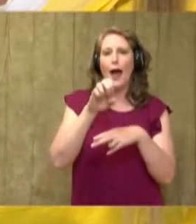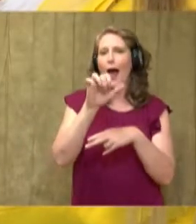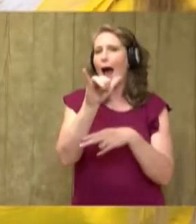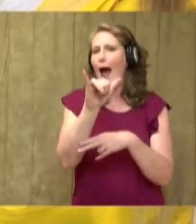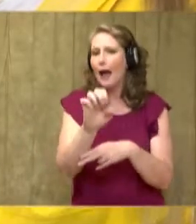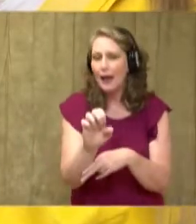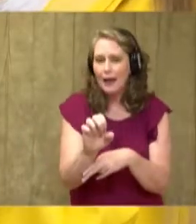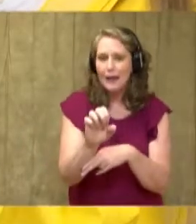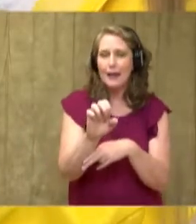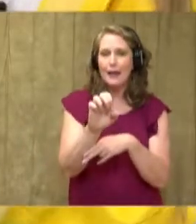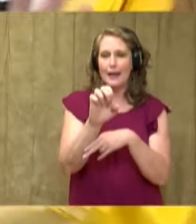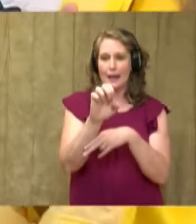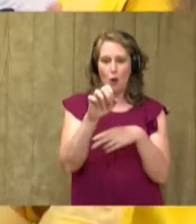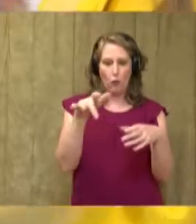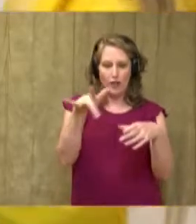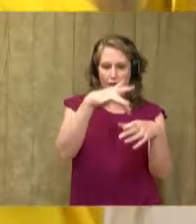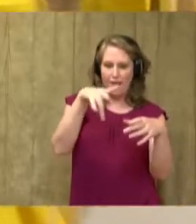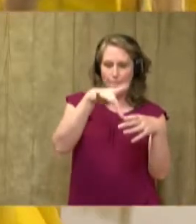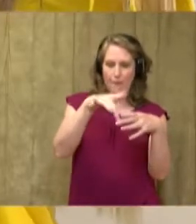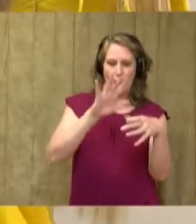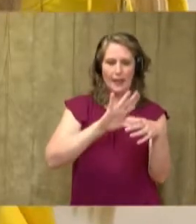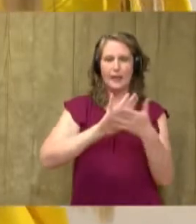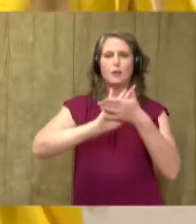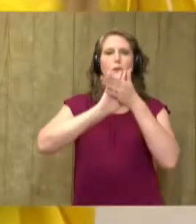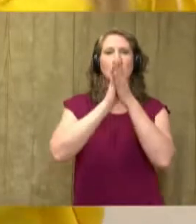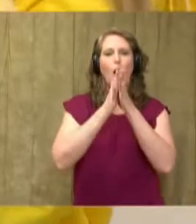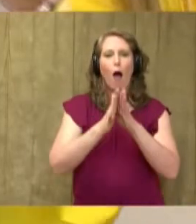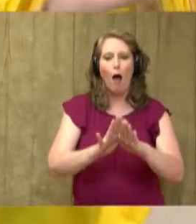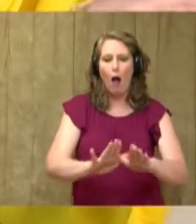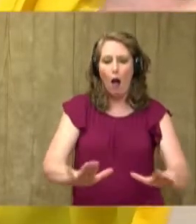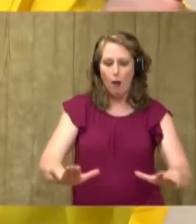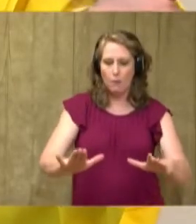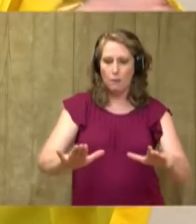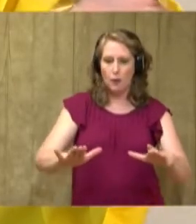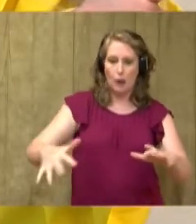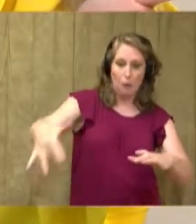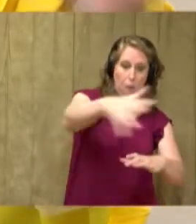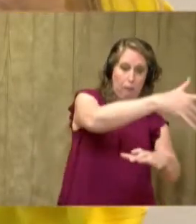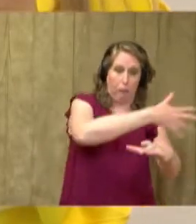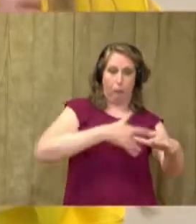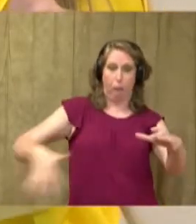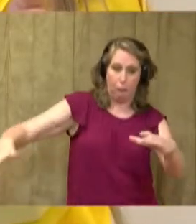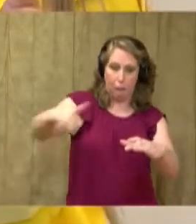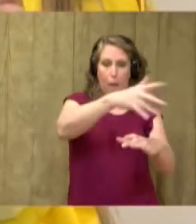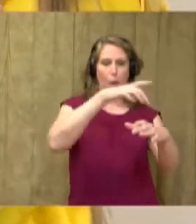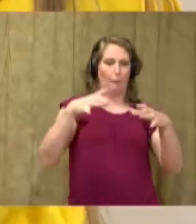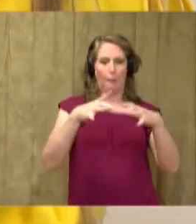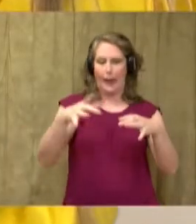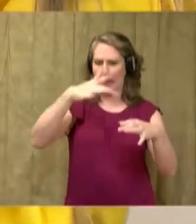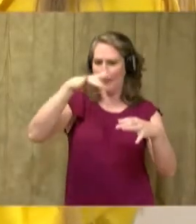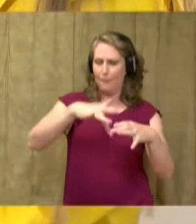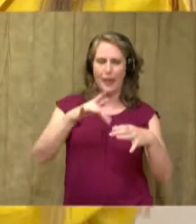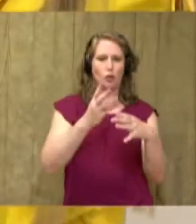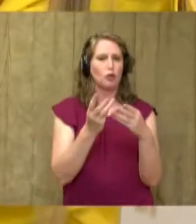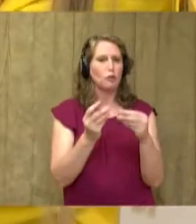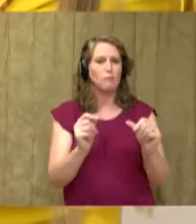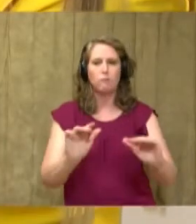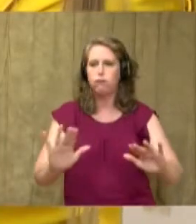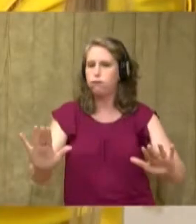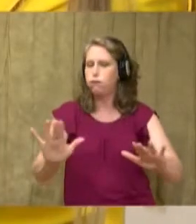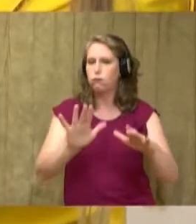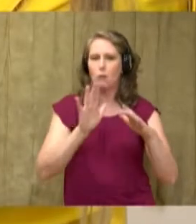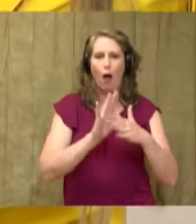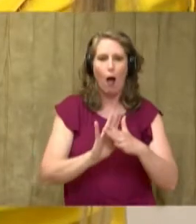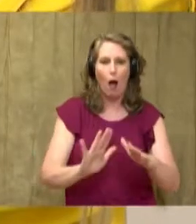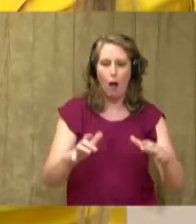right, which is clear and calm. The eye of a hurricane looks like there's nothing wrong. It's very clear and calm. It